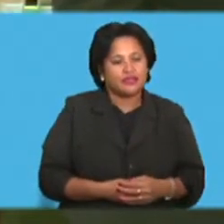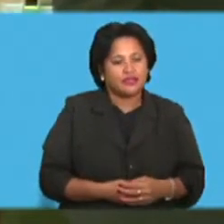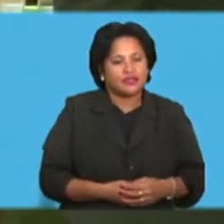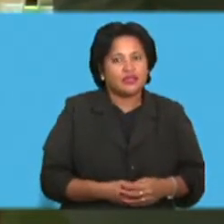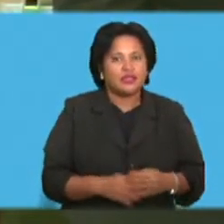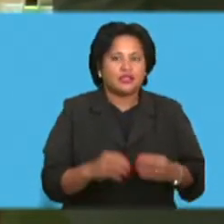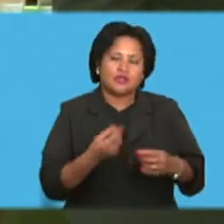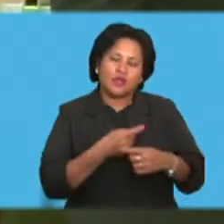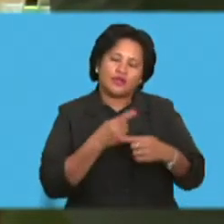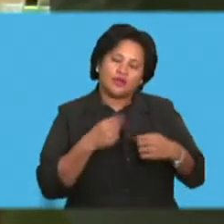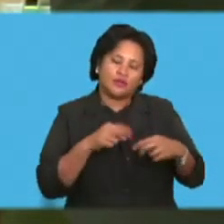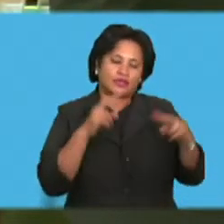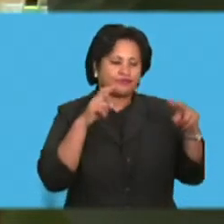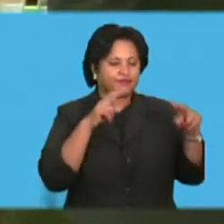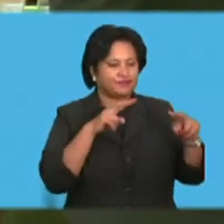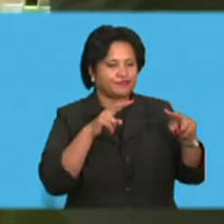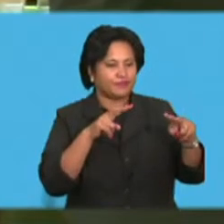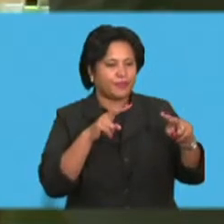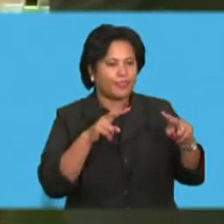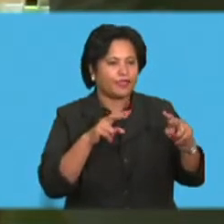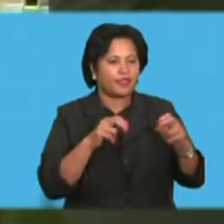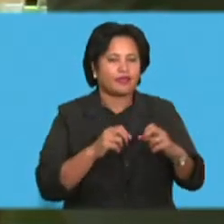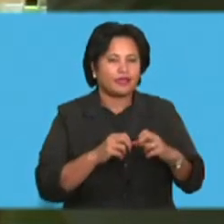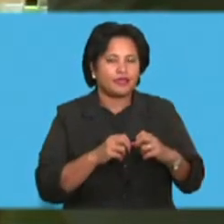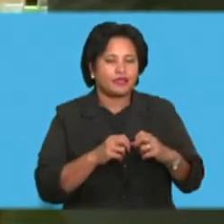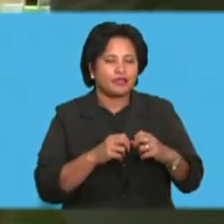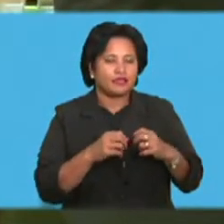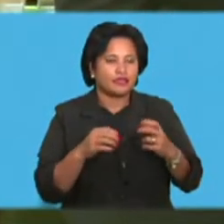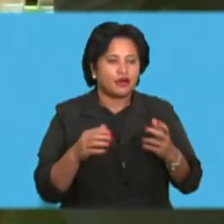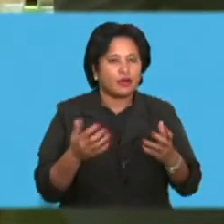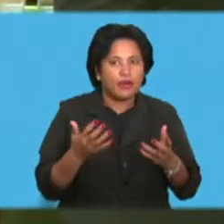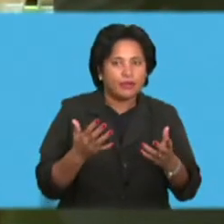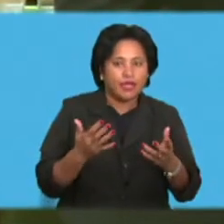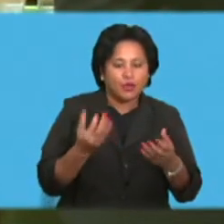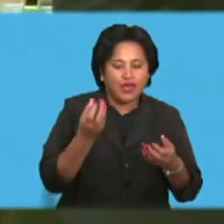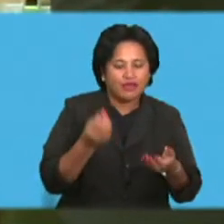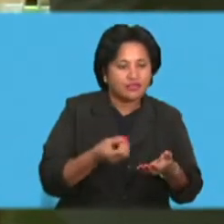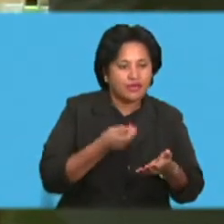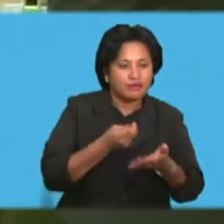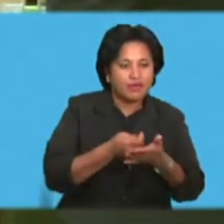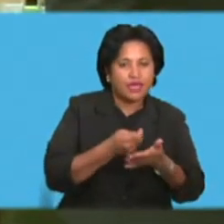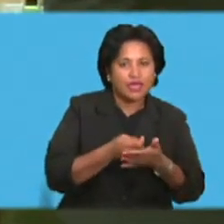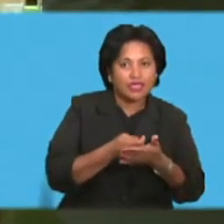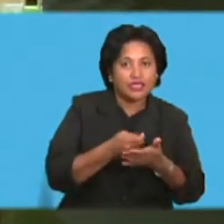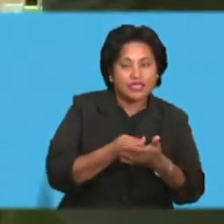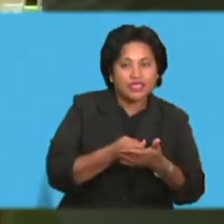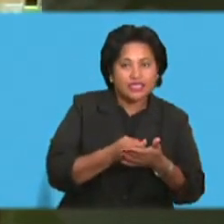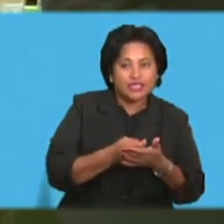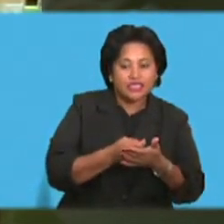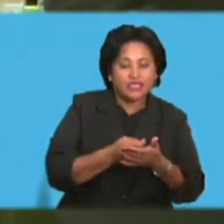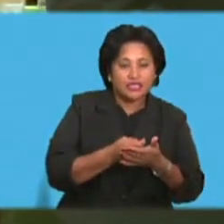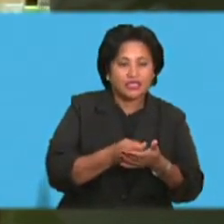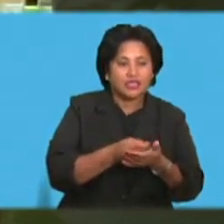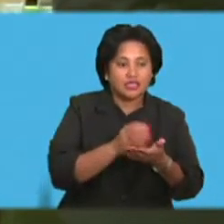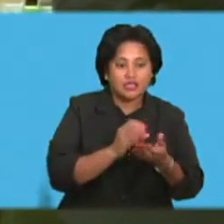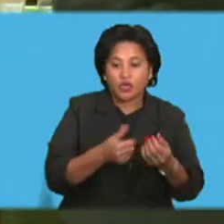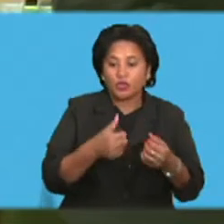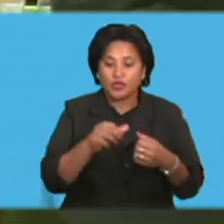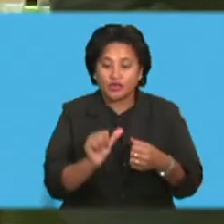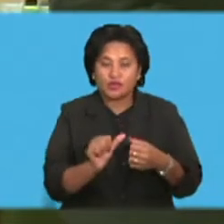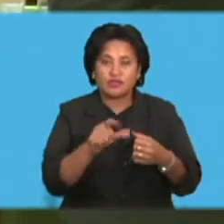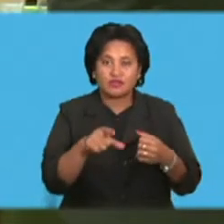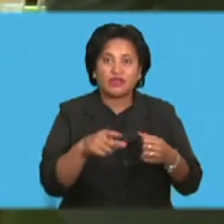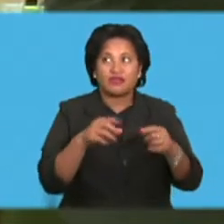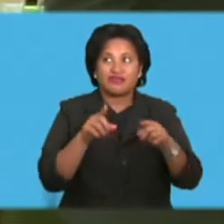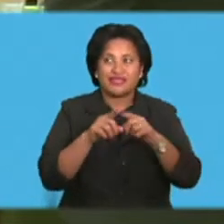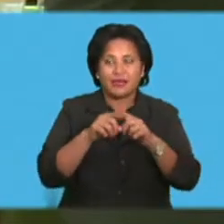at wiring that amount to undertake some immediate dredging work by outsourcing for Singatoka and Penang, which